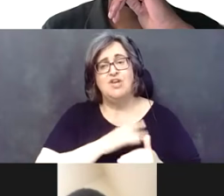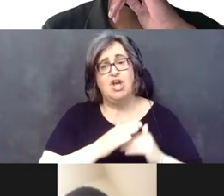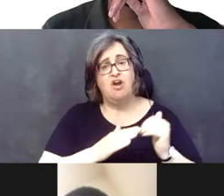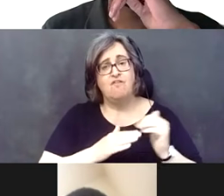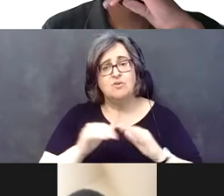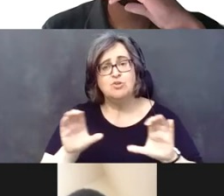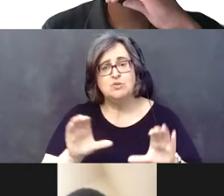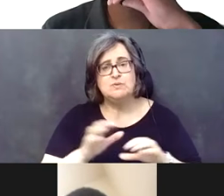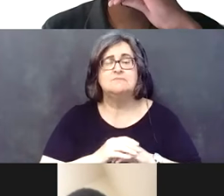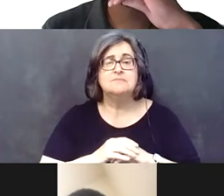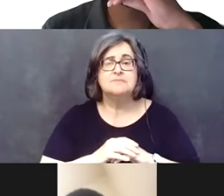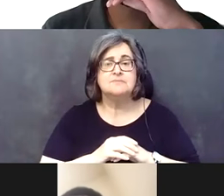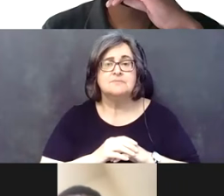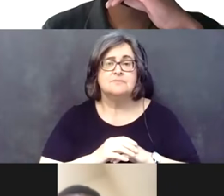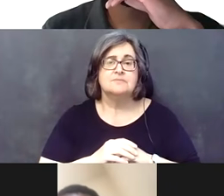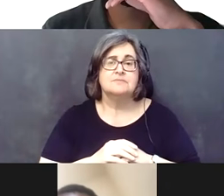doing.